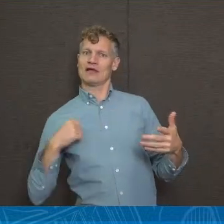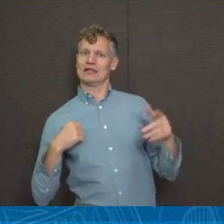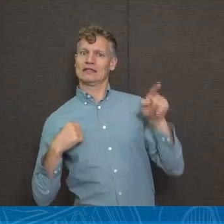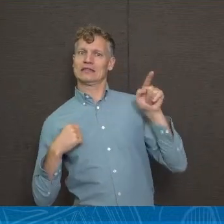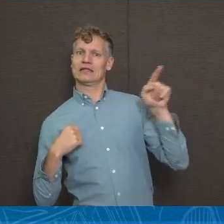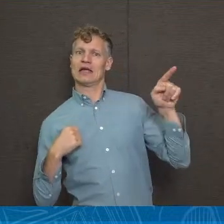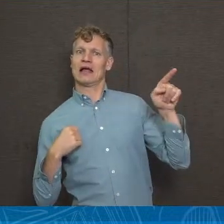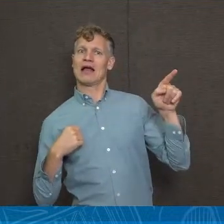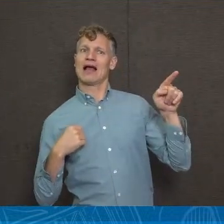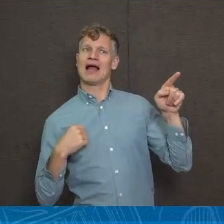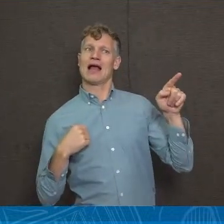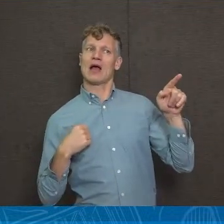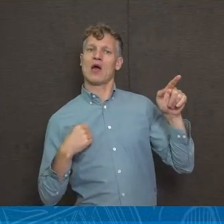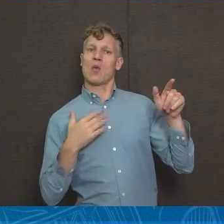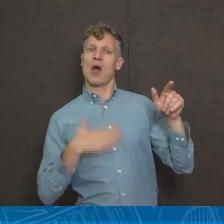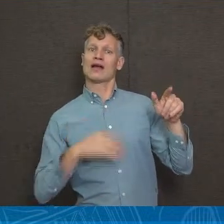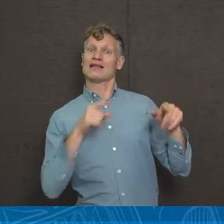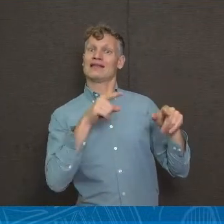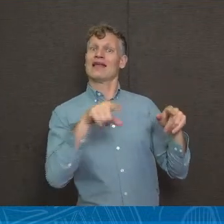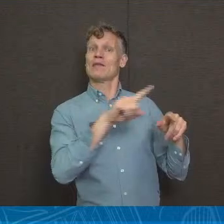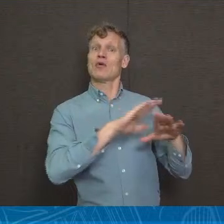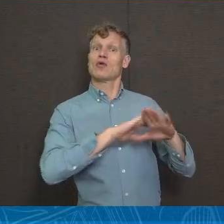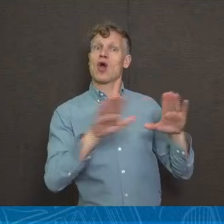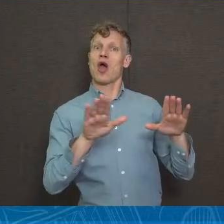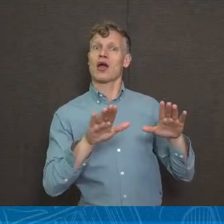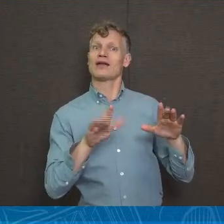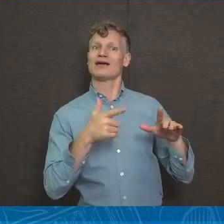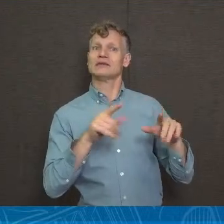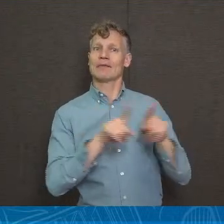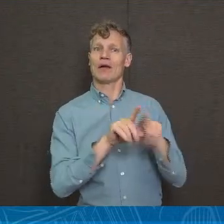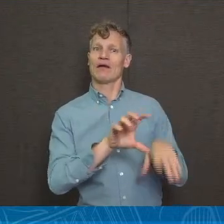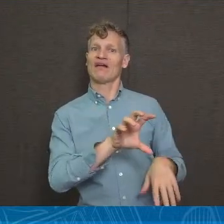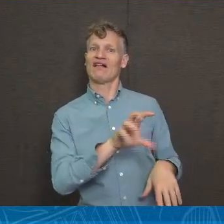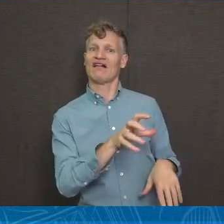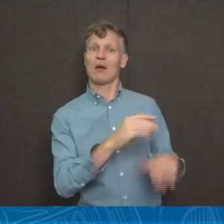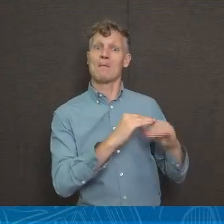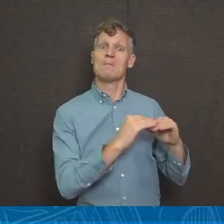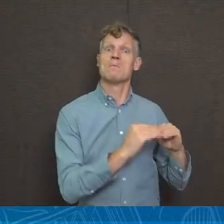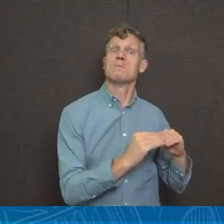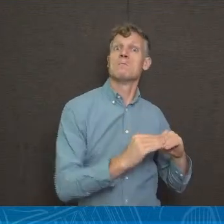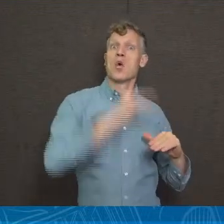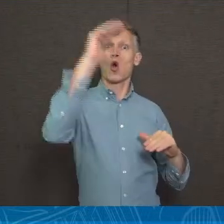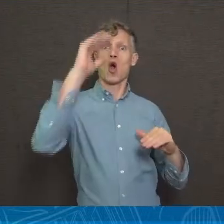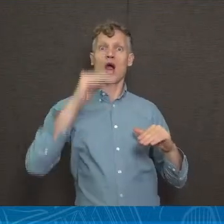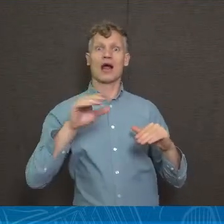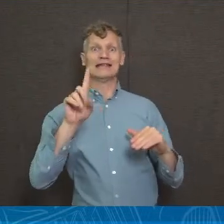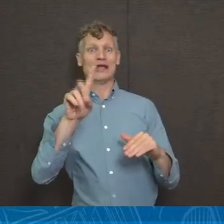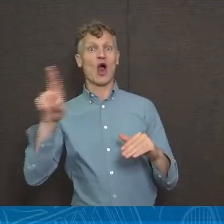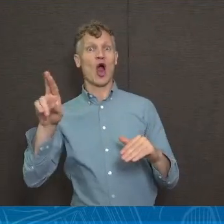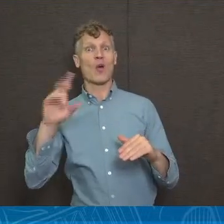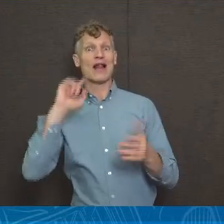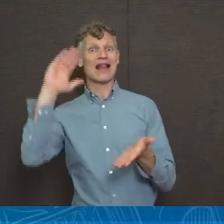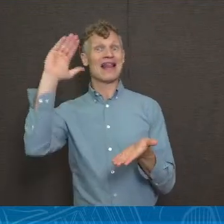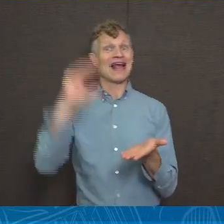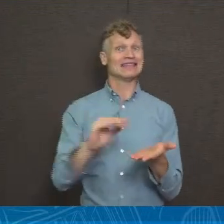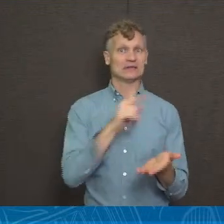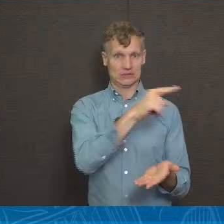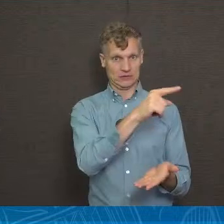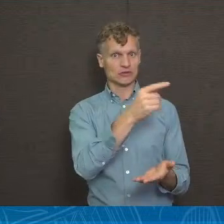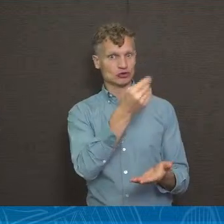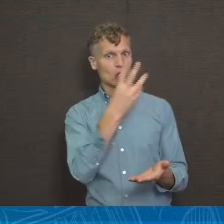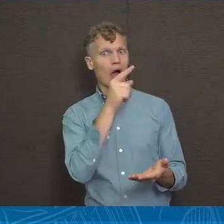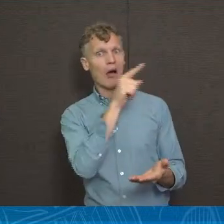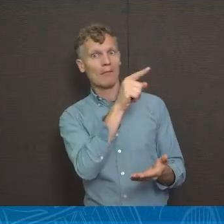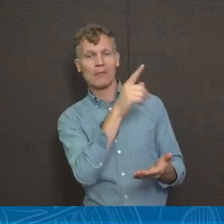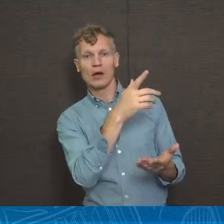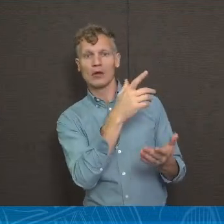disaster risk as well. So that can be done through planning laws, but it can also be done through due diligence reforms, and I'm happy to talk a little bit further